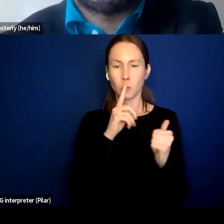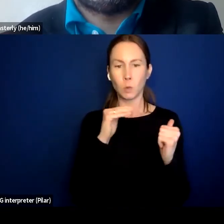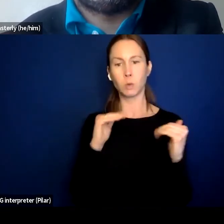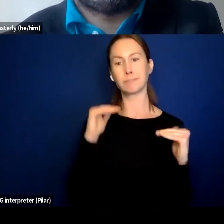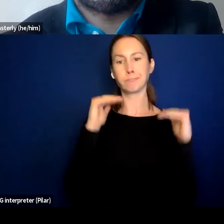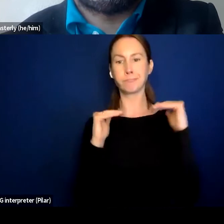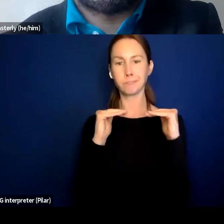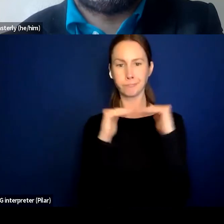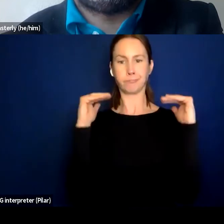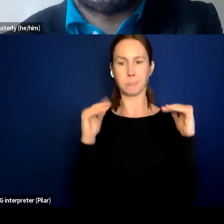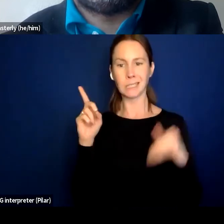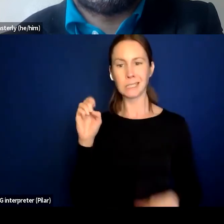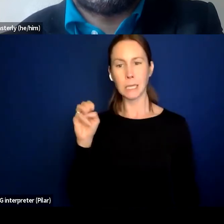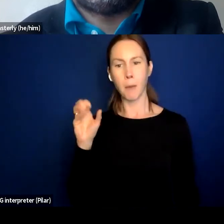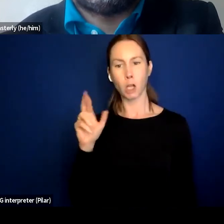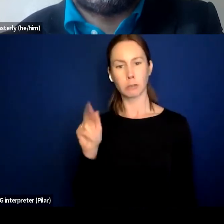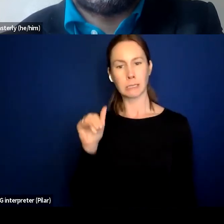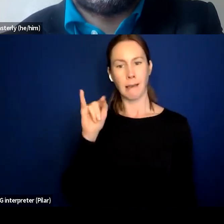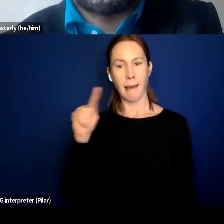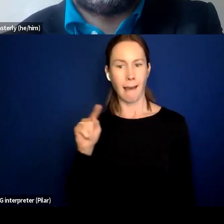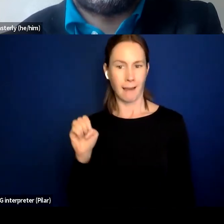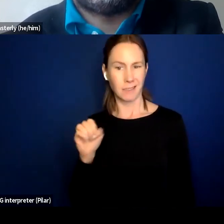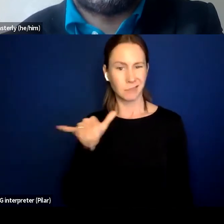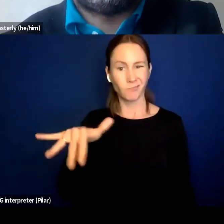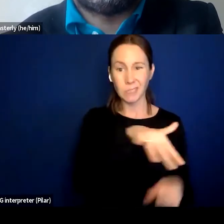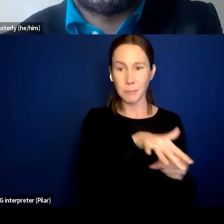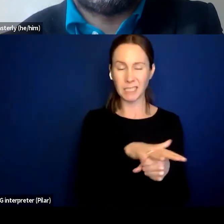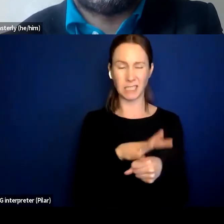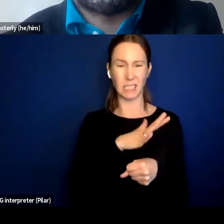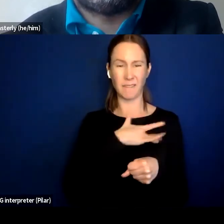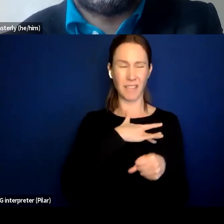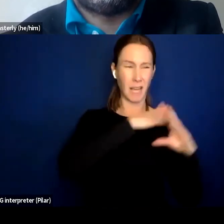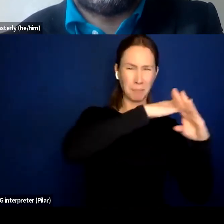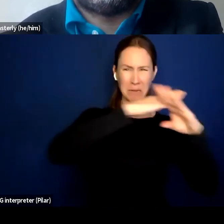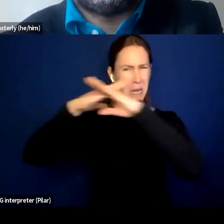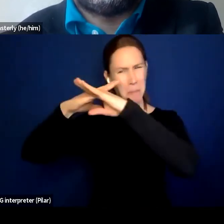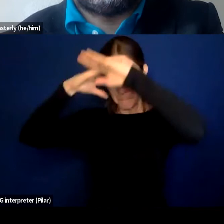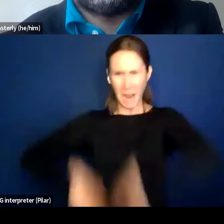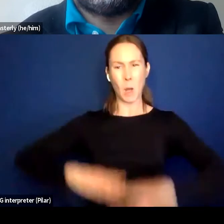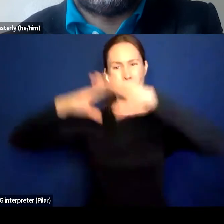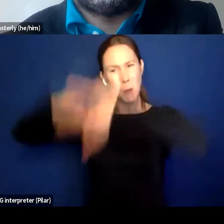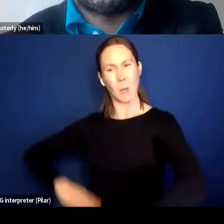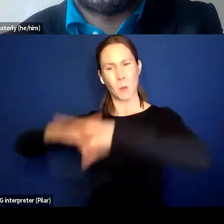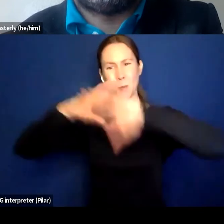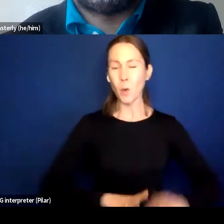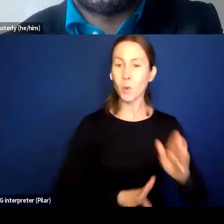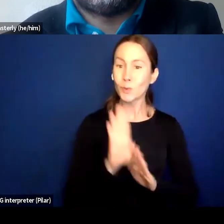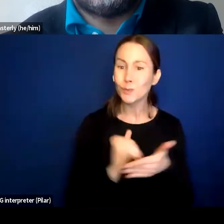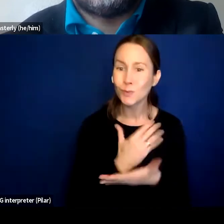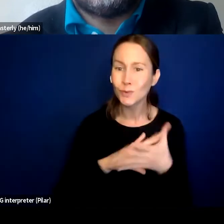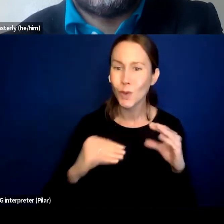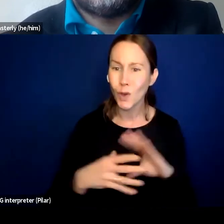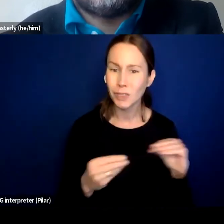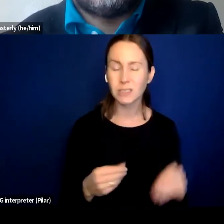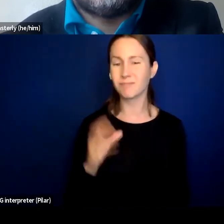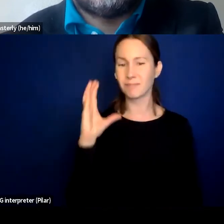spaces, to bust down those walls and really create stories in radically different ways. It looks like